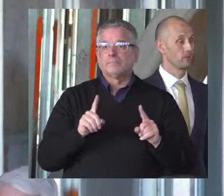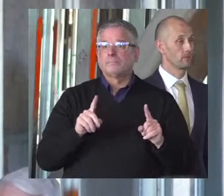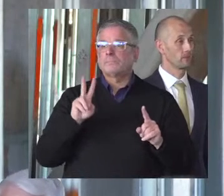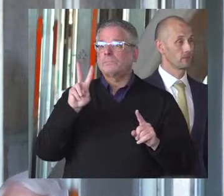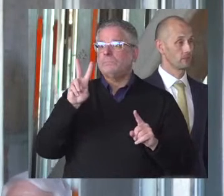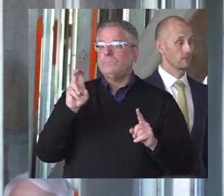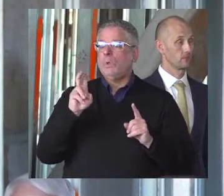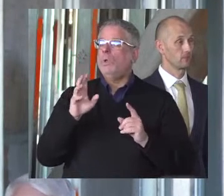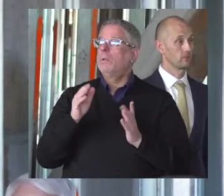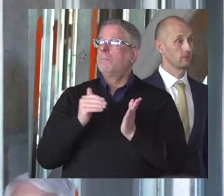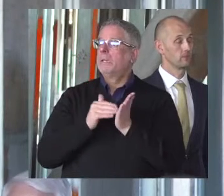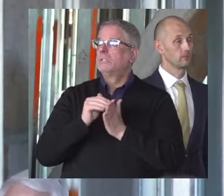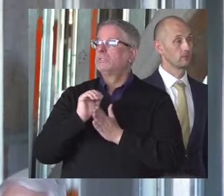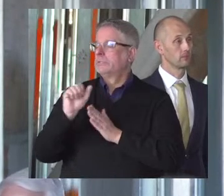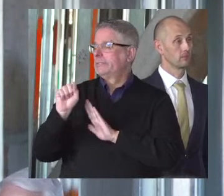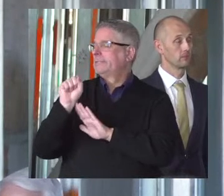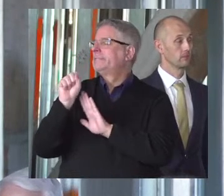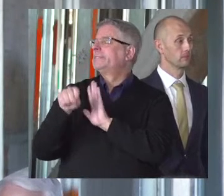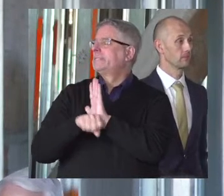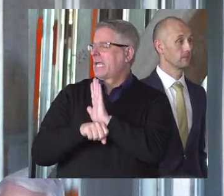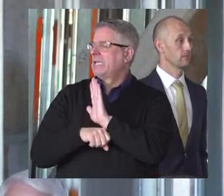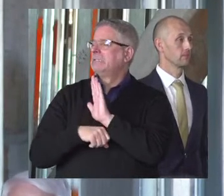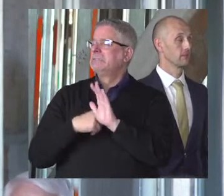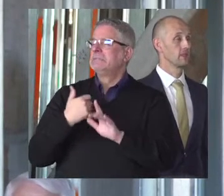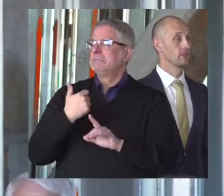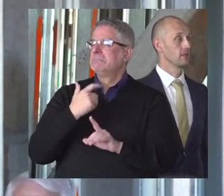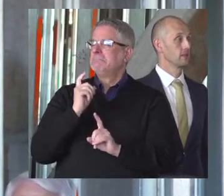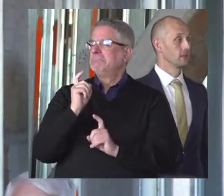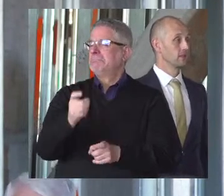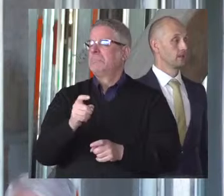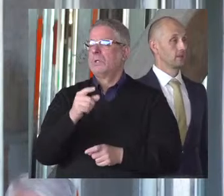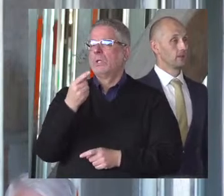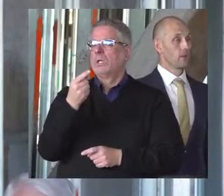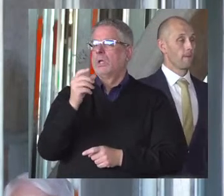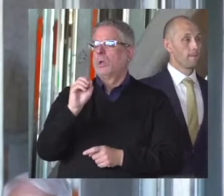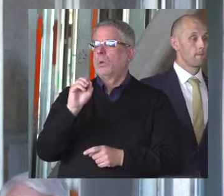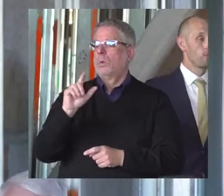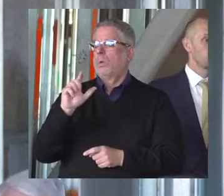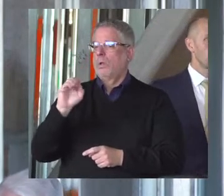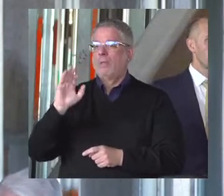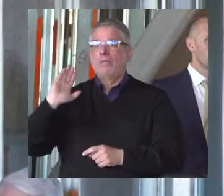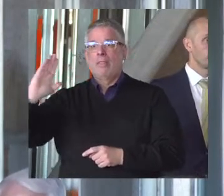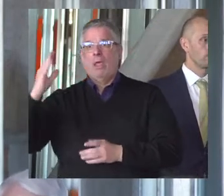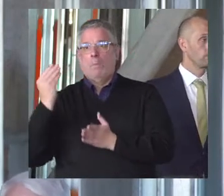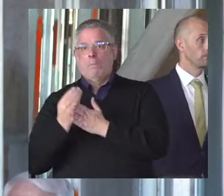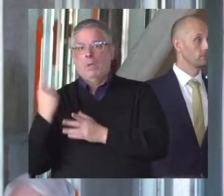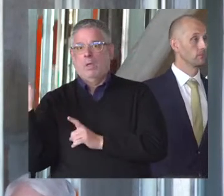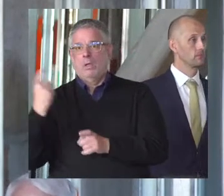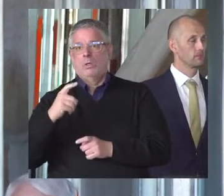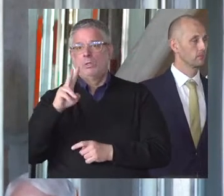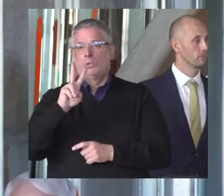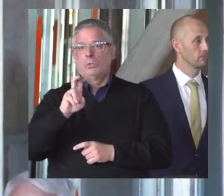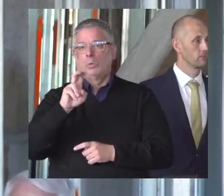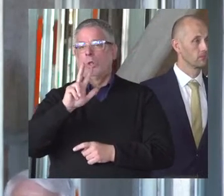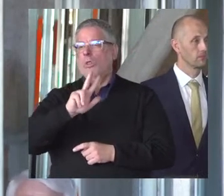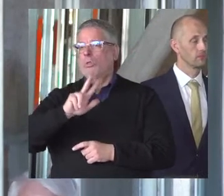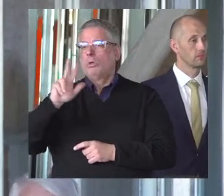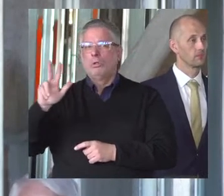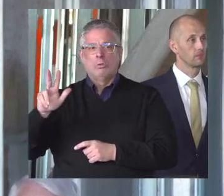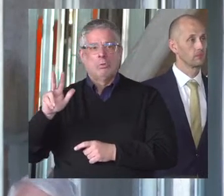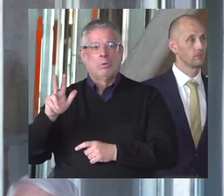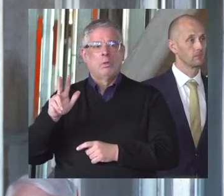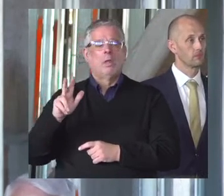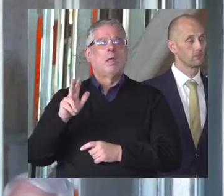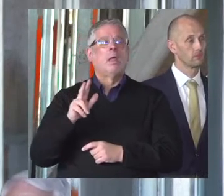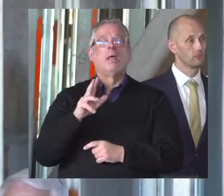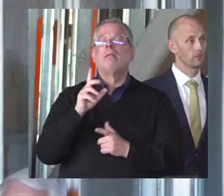$200 million the state has committed to this. Google and their contribution, 233-ish. We'll get you the facts on